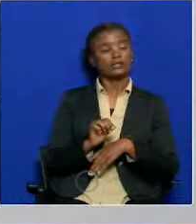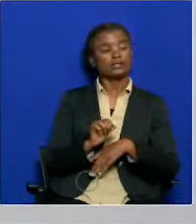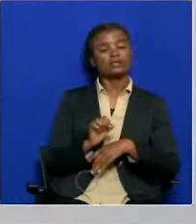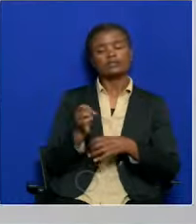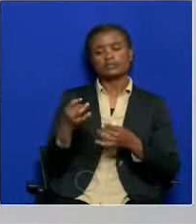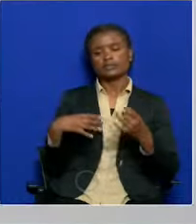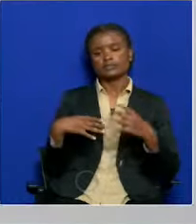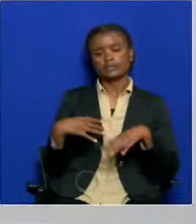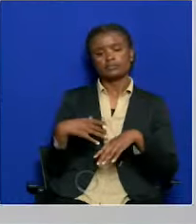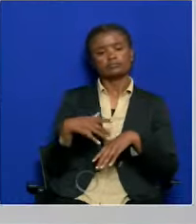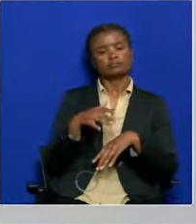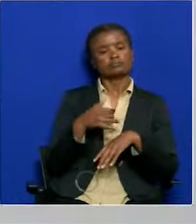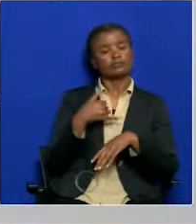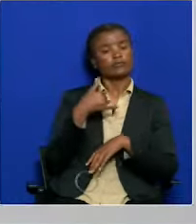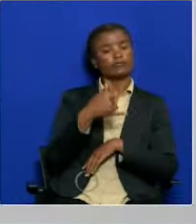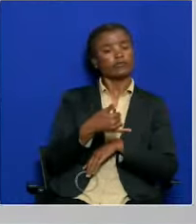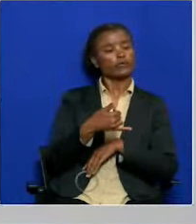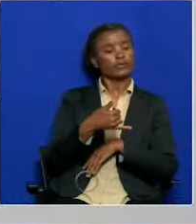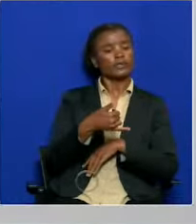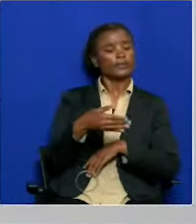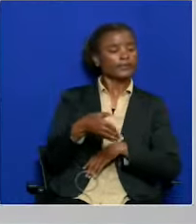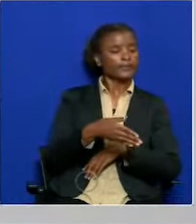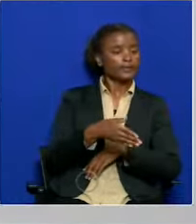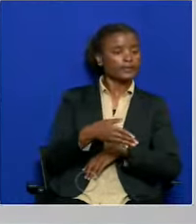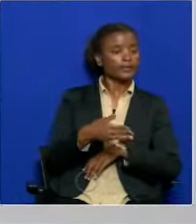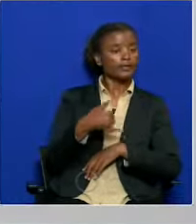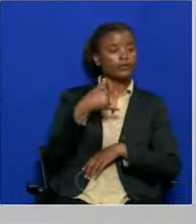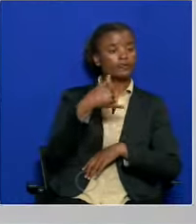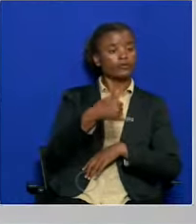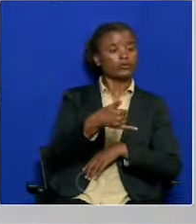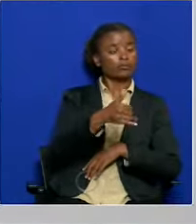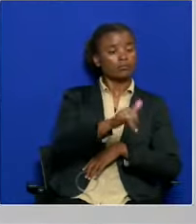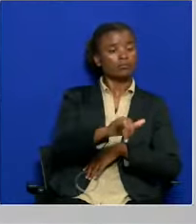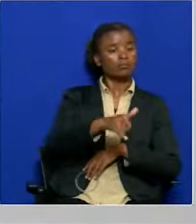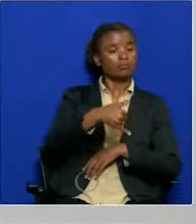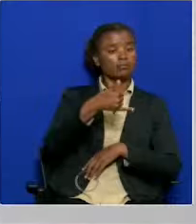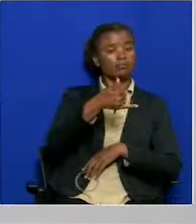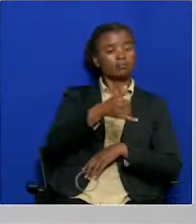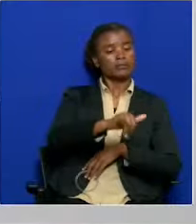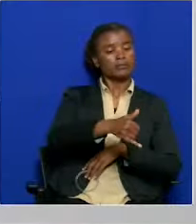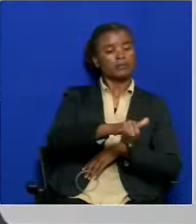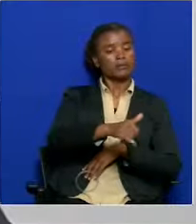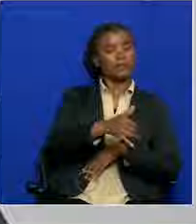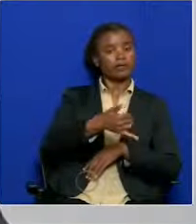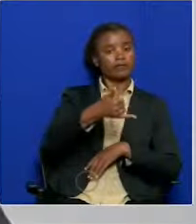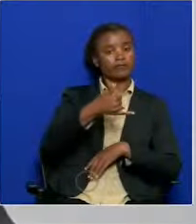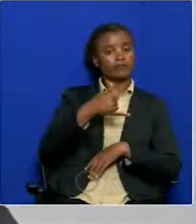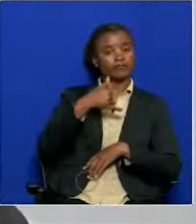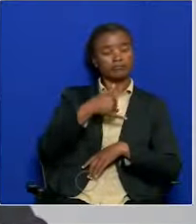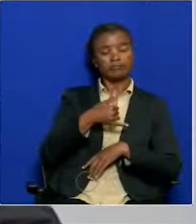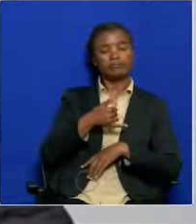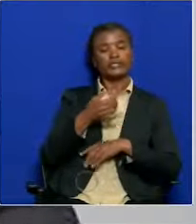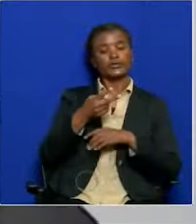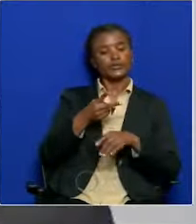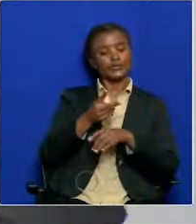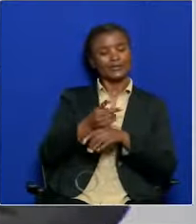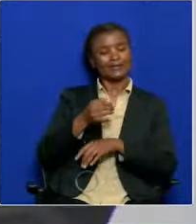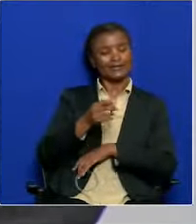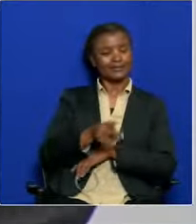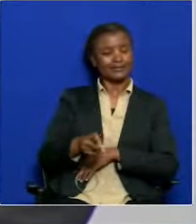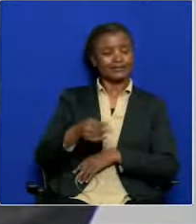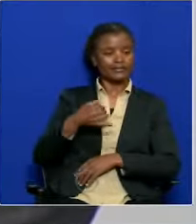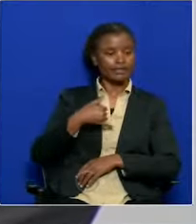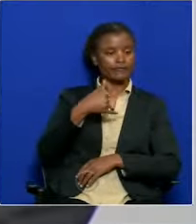find him, you call again, or the person calls you, you don't find you, you call again. And like the one of the